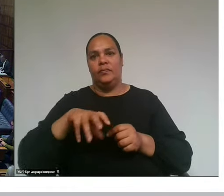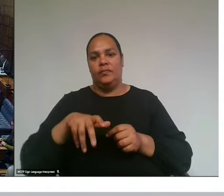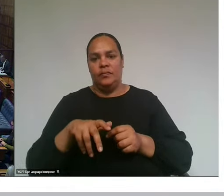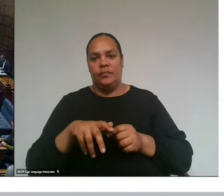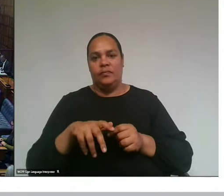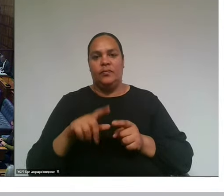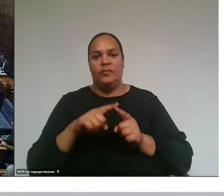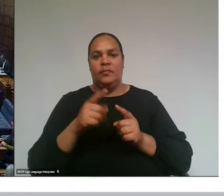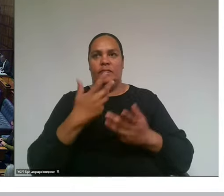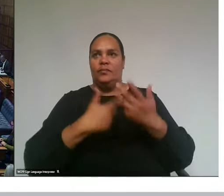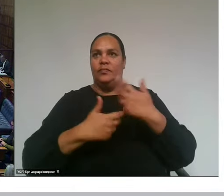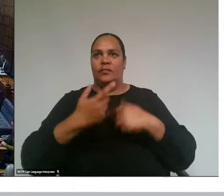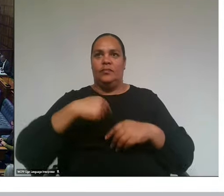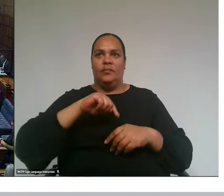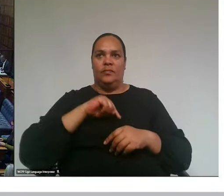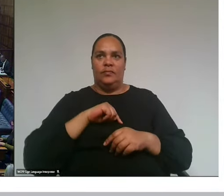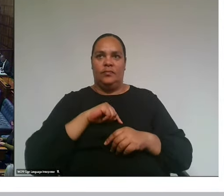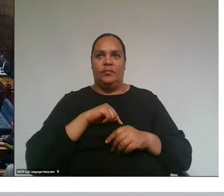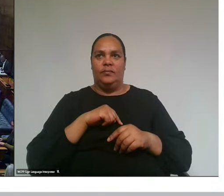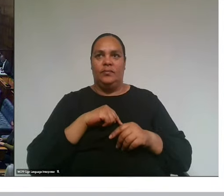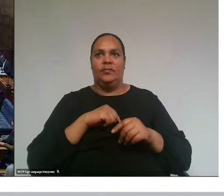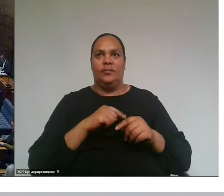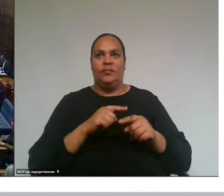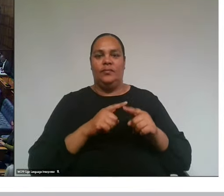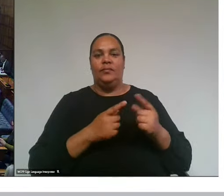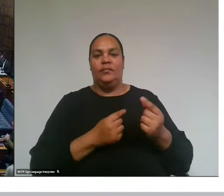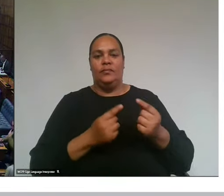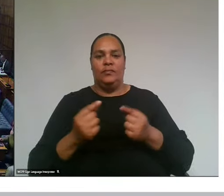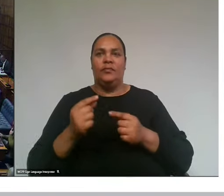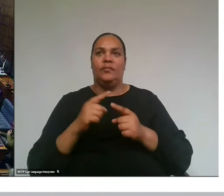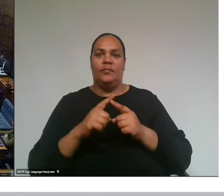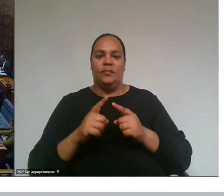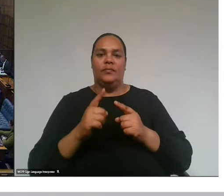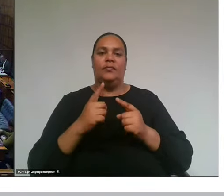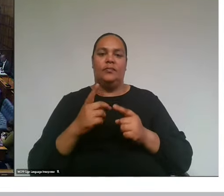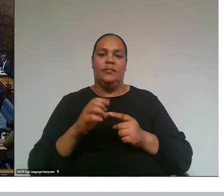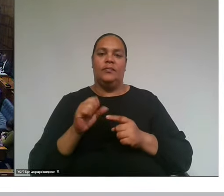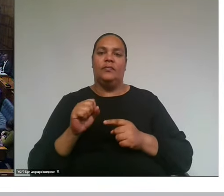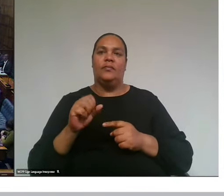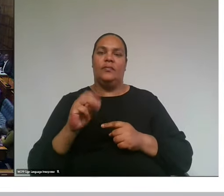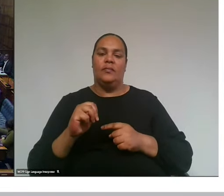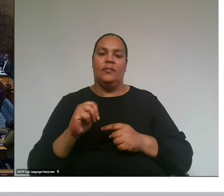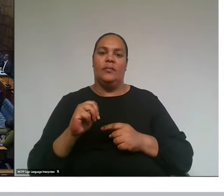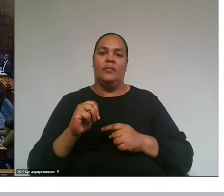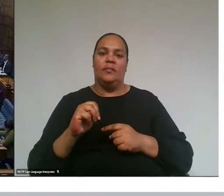that tells us about our performance in as far as smm